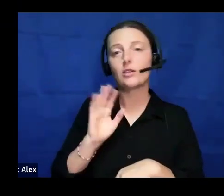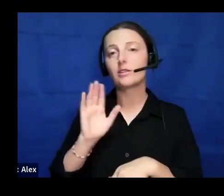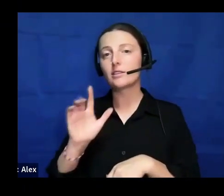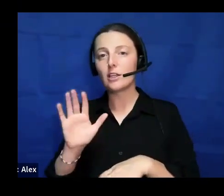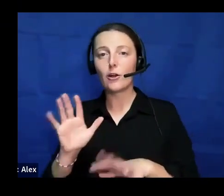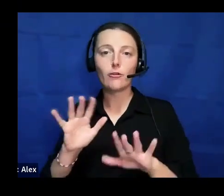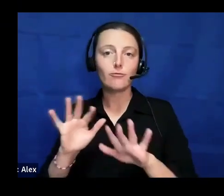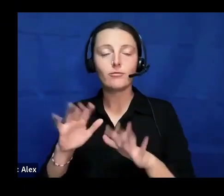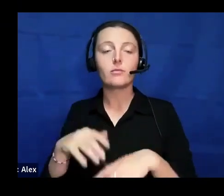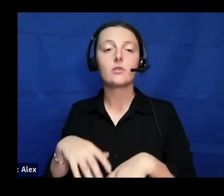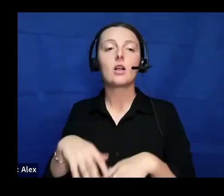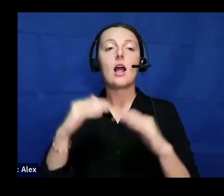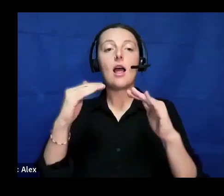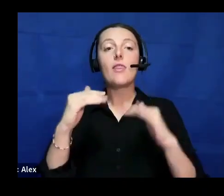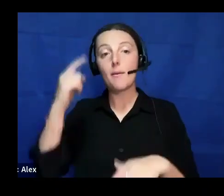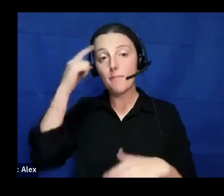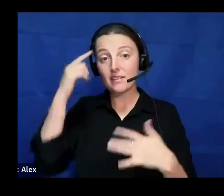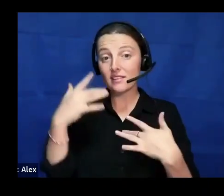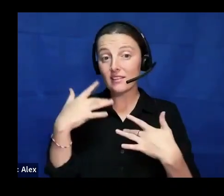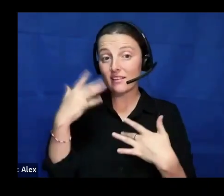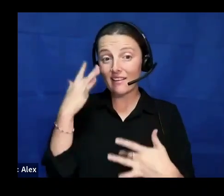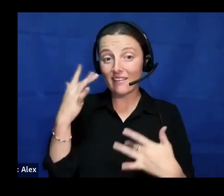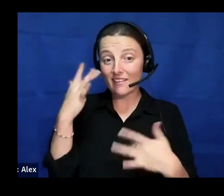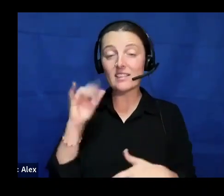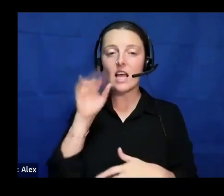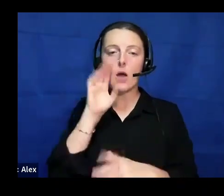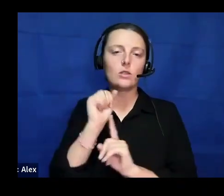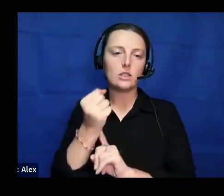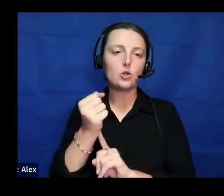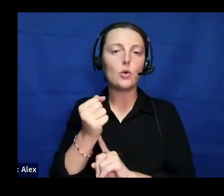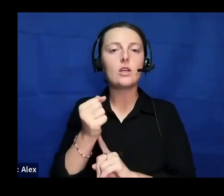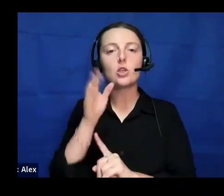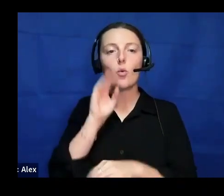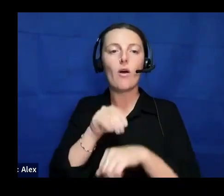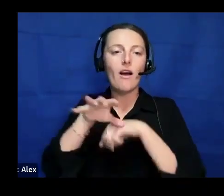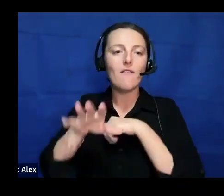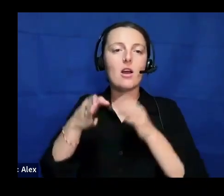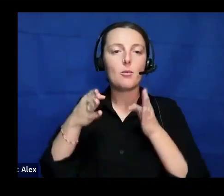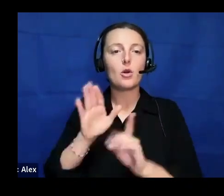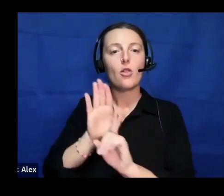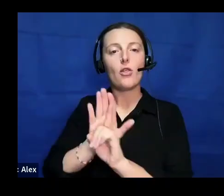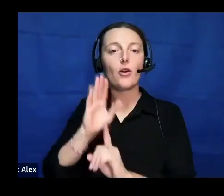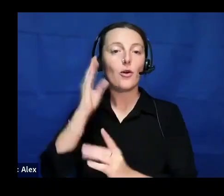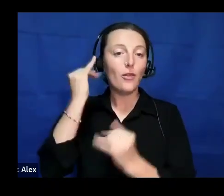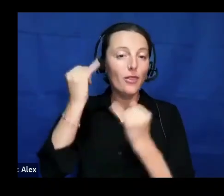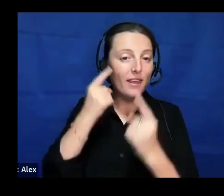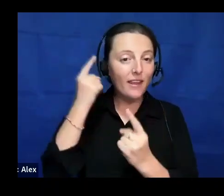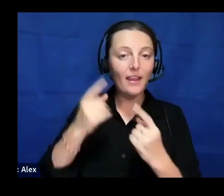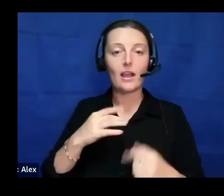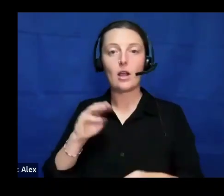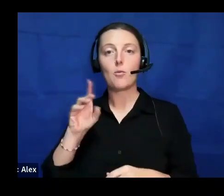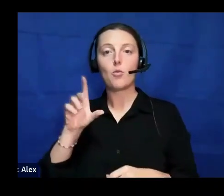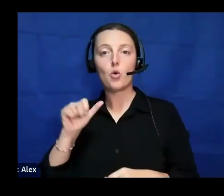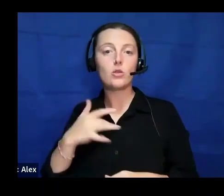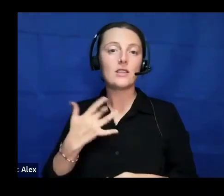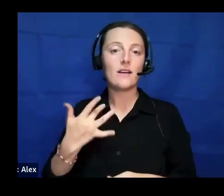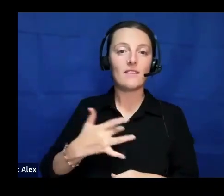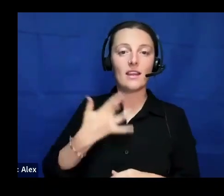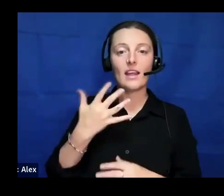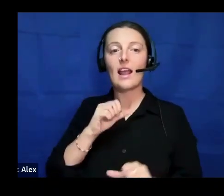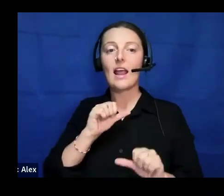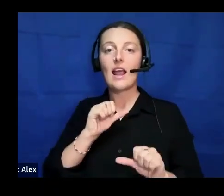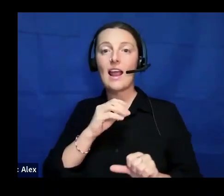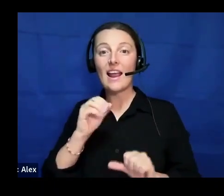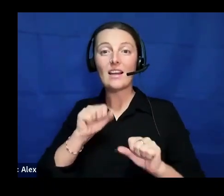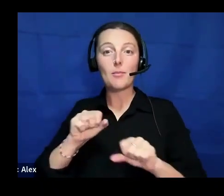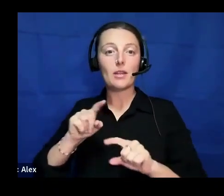illnesses, and these are conditions that affect a person's thinking, moods, feeling, and the ability to relate to others. They are medical illnesses